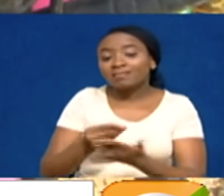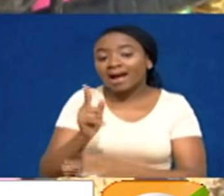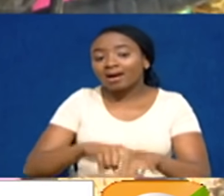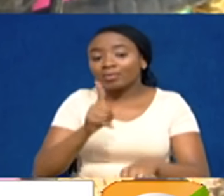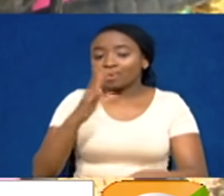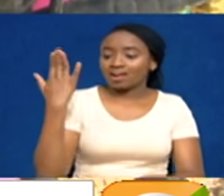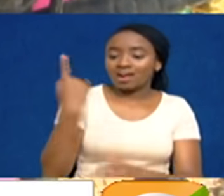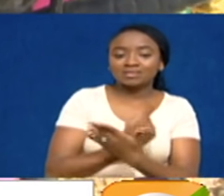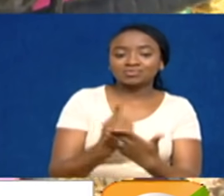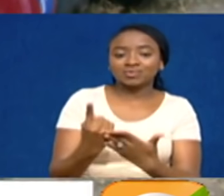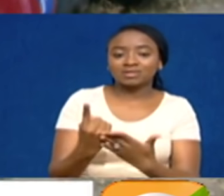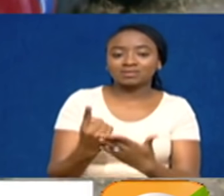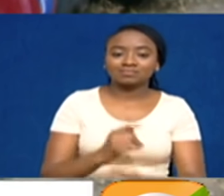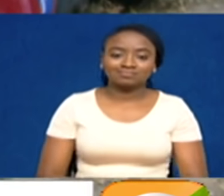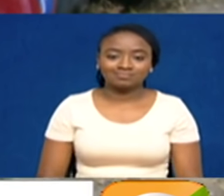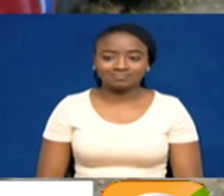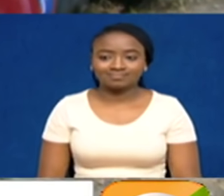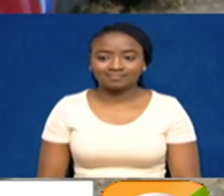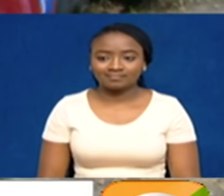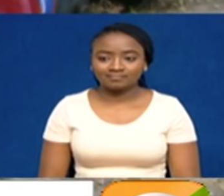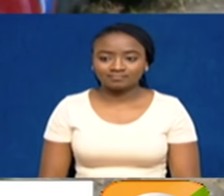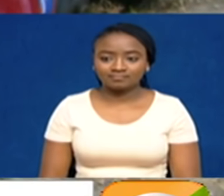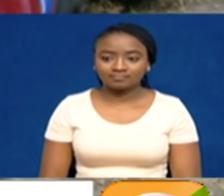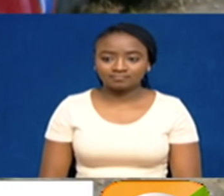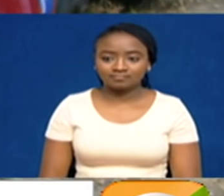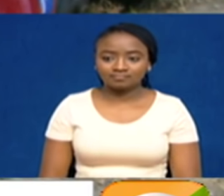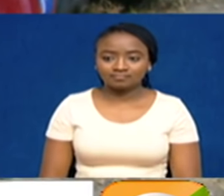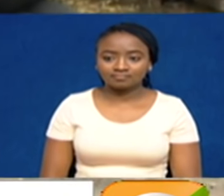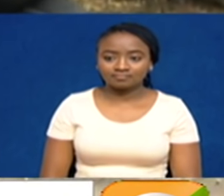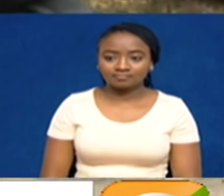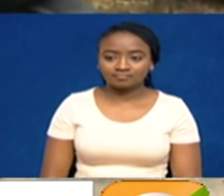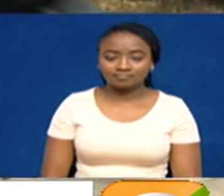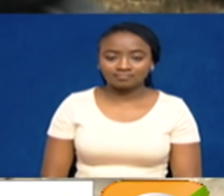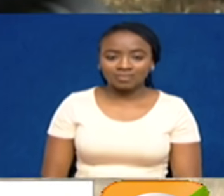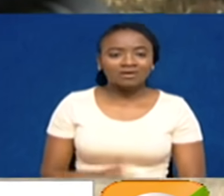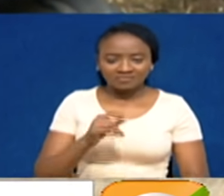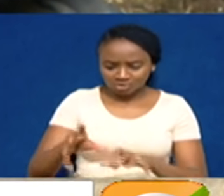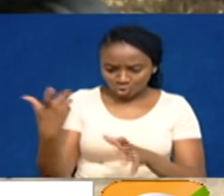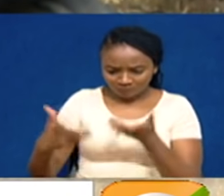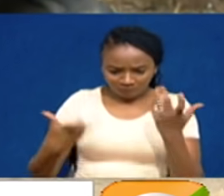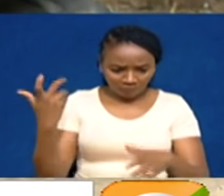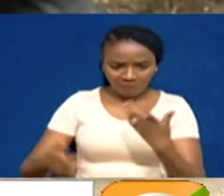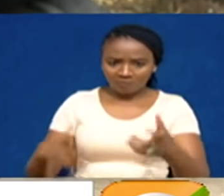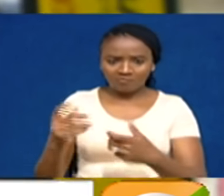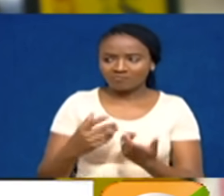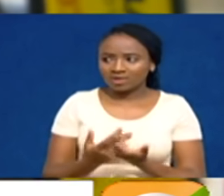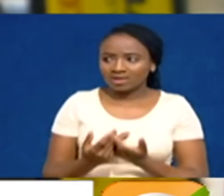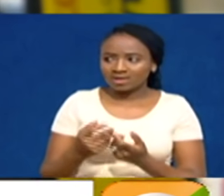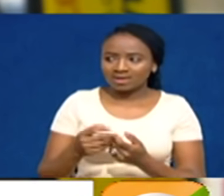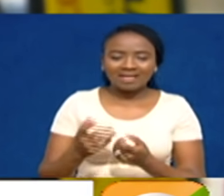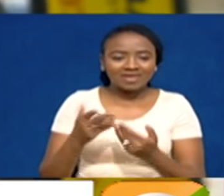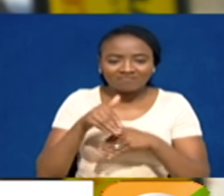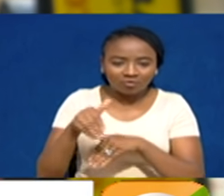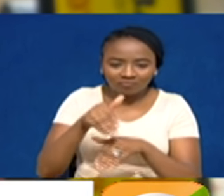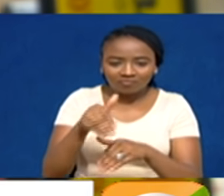by one of the syndicate members. The robbers had already dismantled and removed the tracking device installed